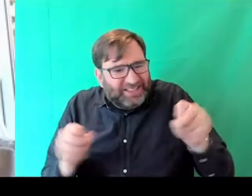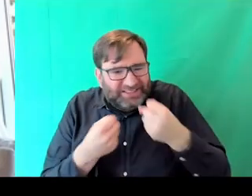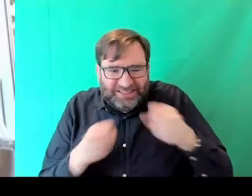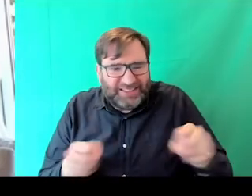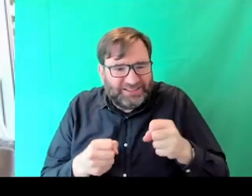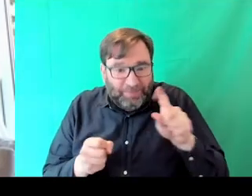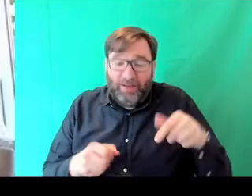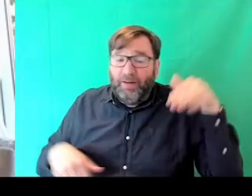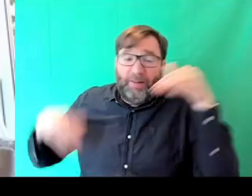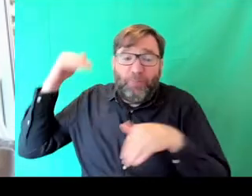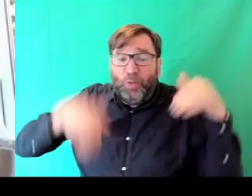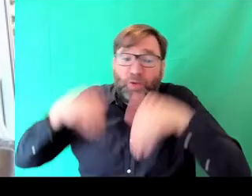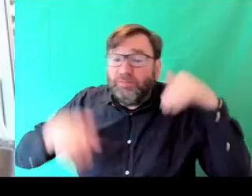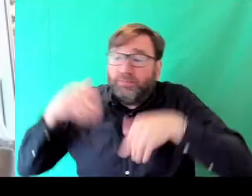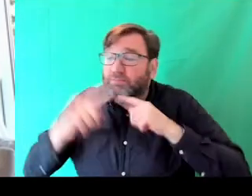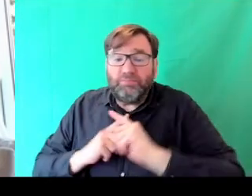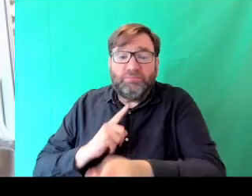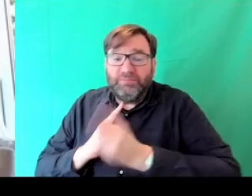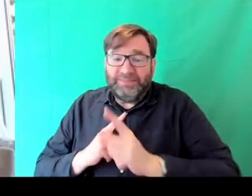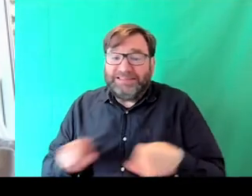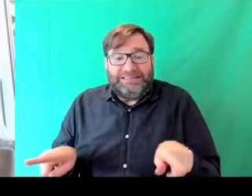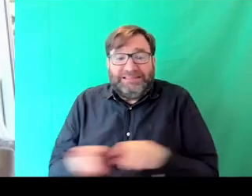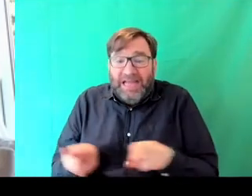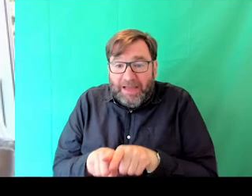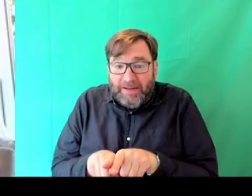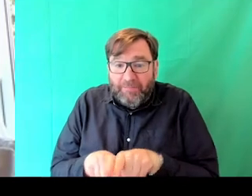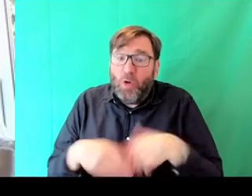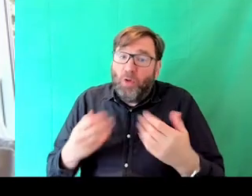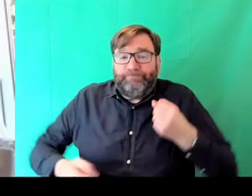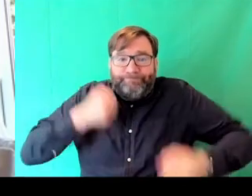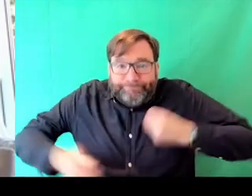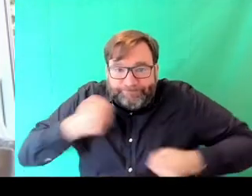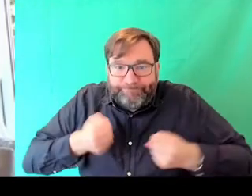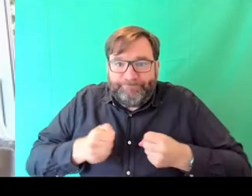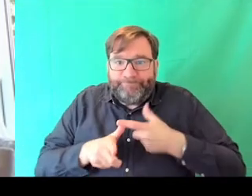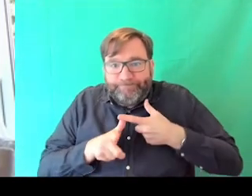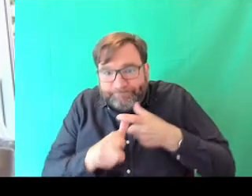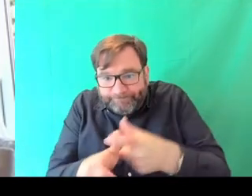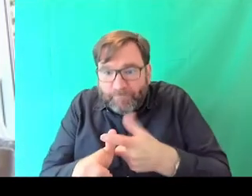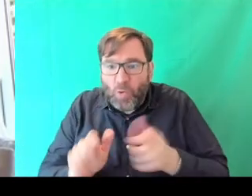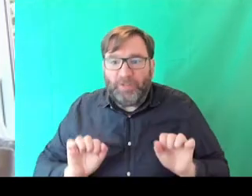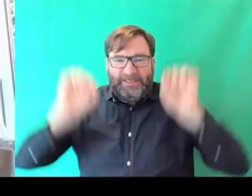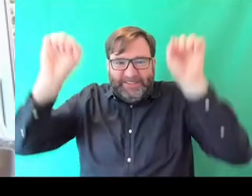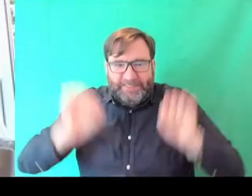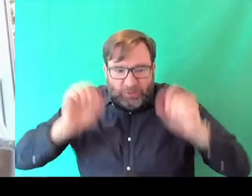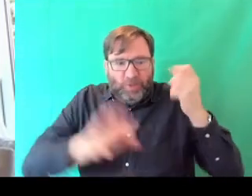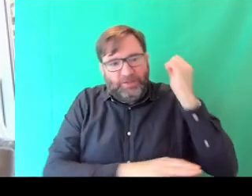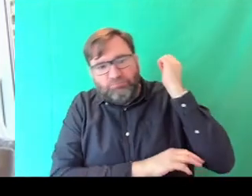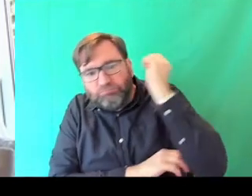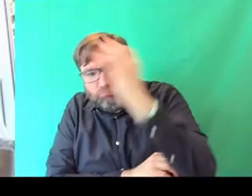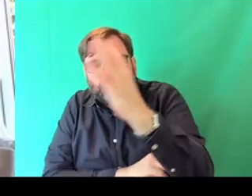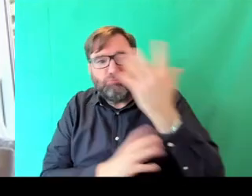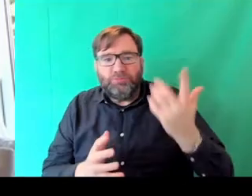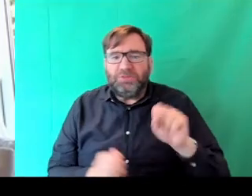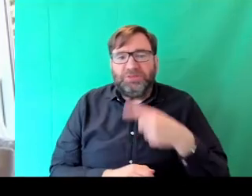mindset, it just changes everything. And I think the power of sport, even if you don't go to the Paralympics, but just being able to